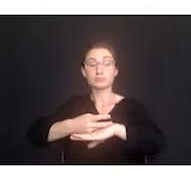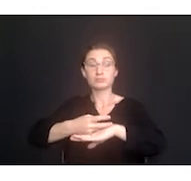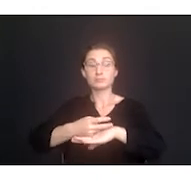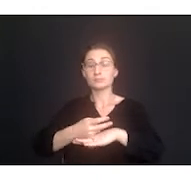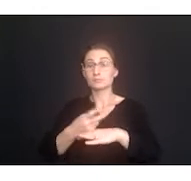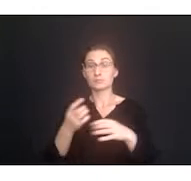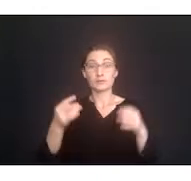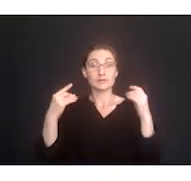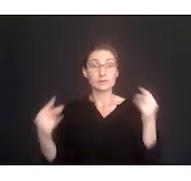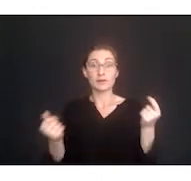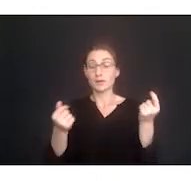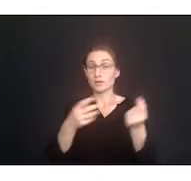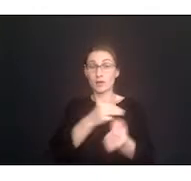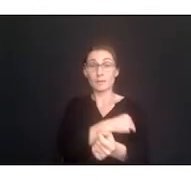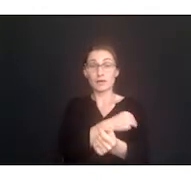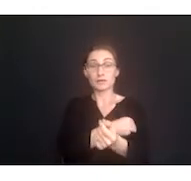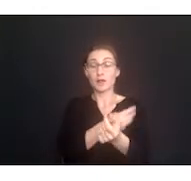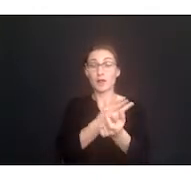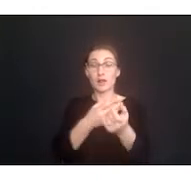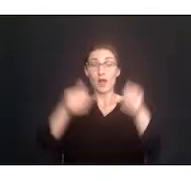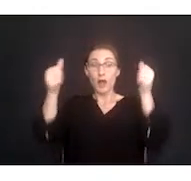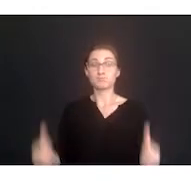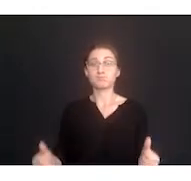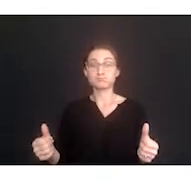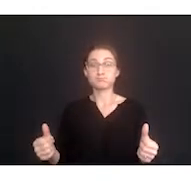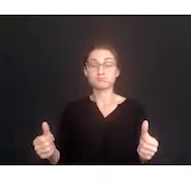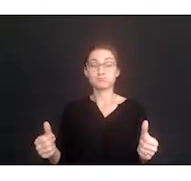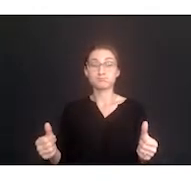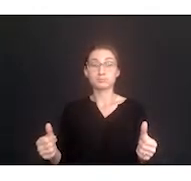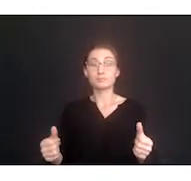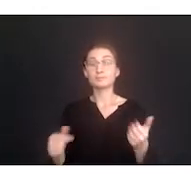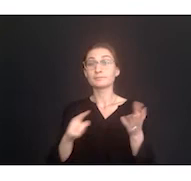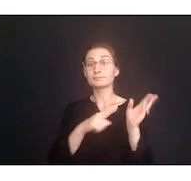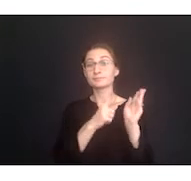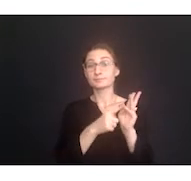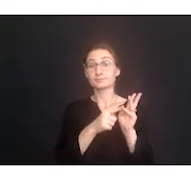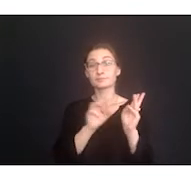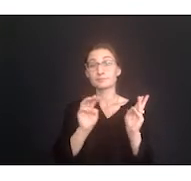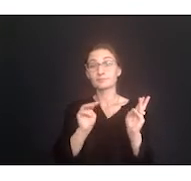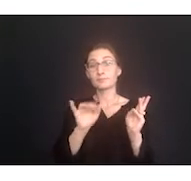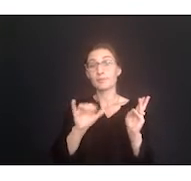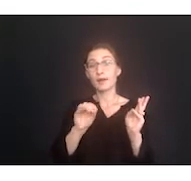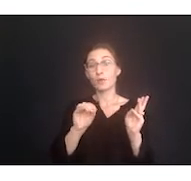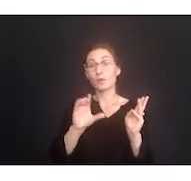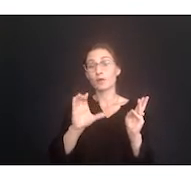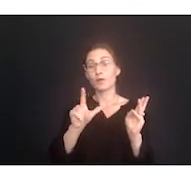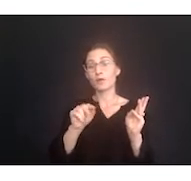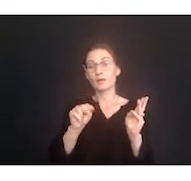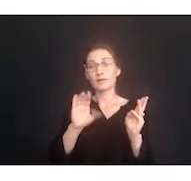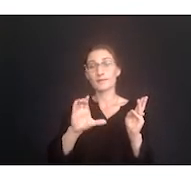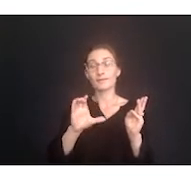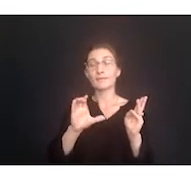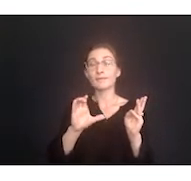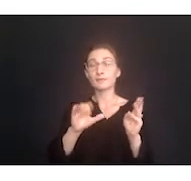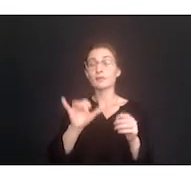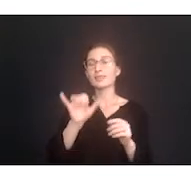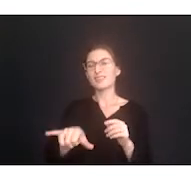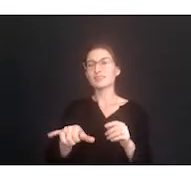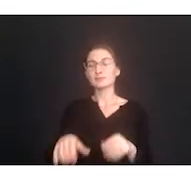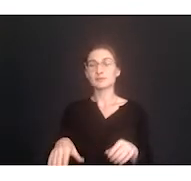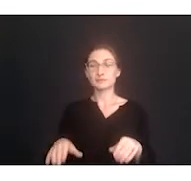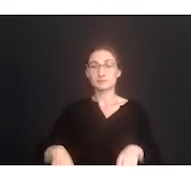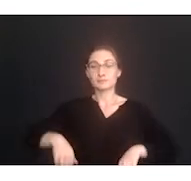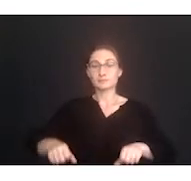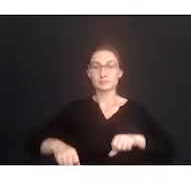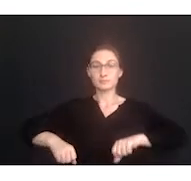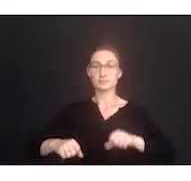a sudden loss of muscle tone for that person. Another type of seizure is called a myoclonic seizure. For this type of seizure, there's jerking on both